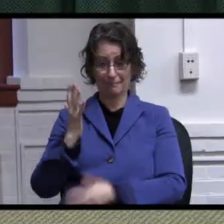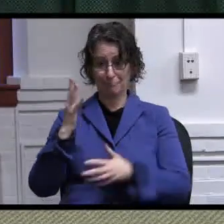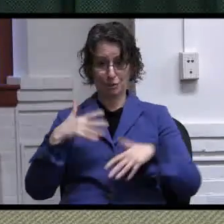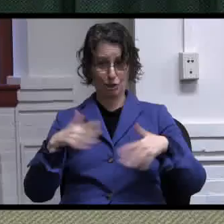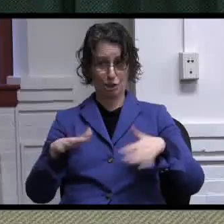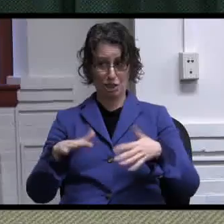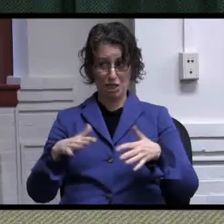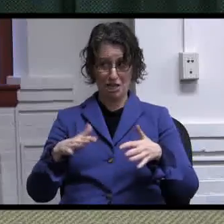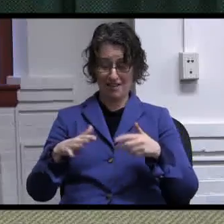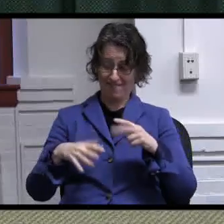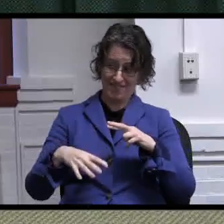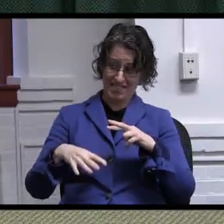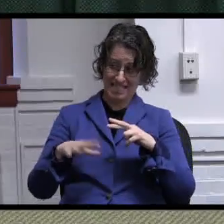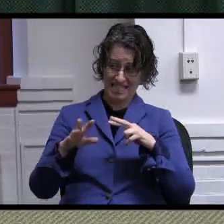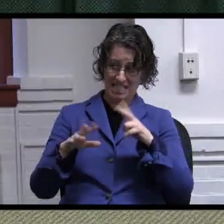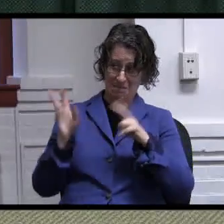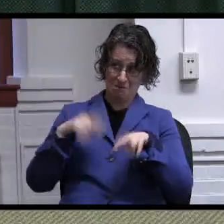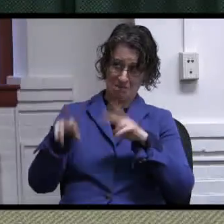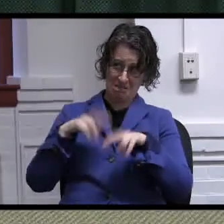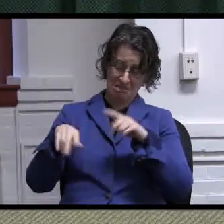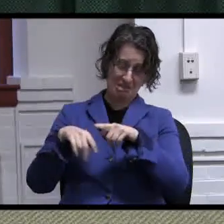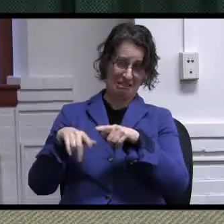she?